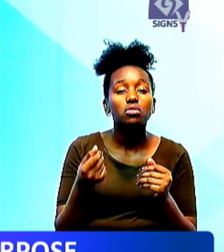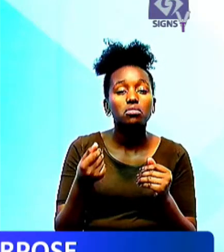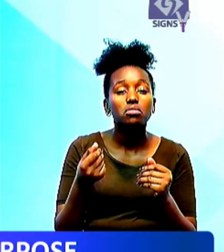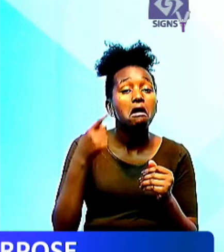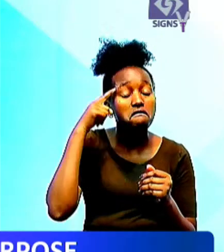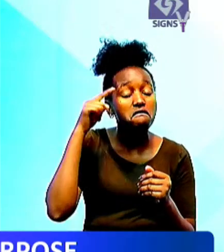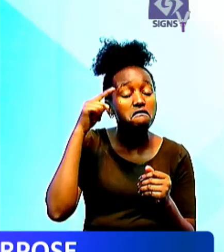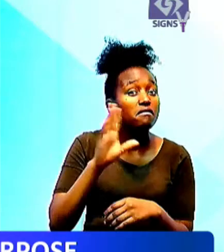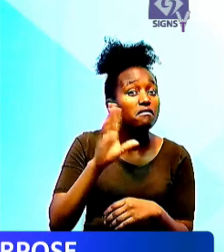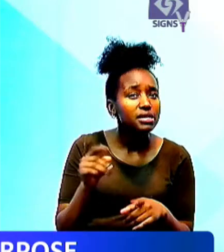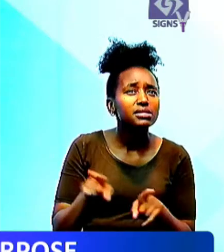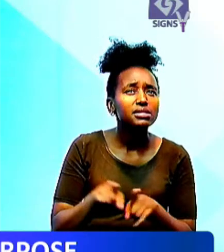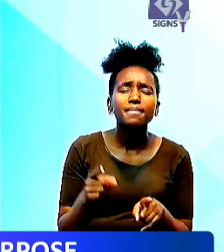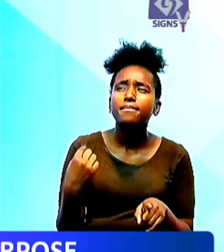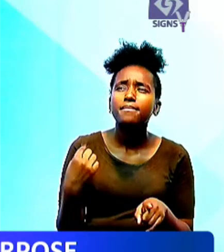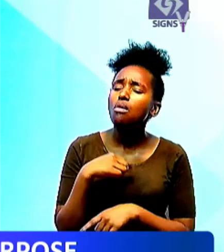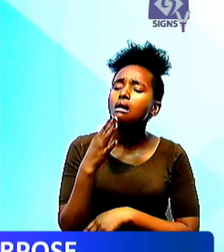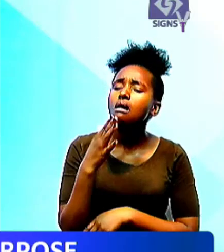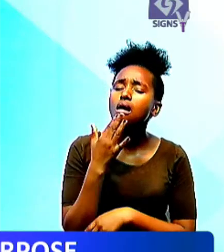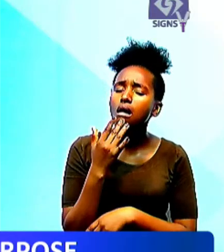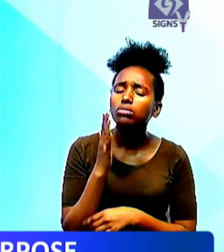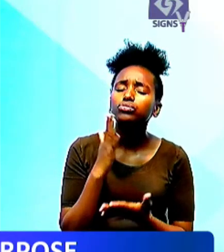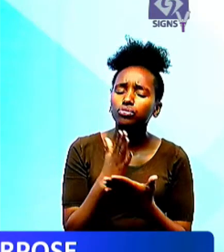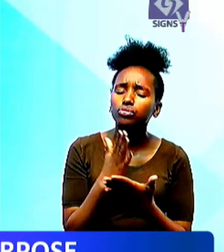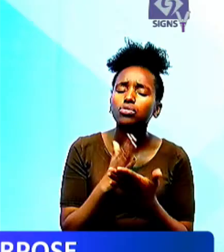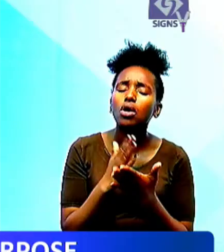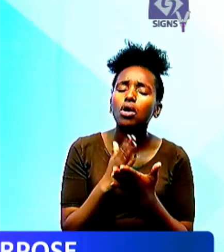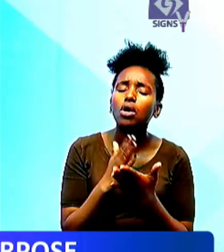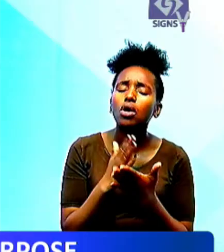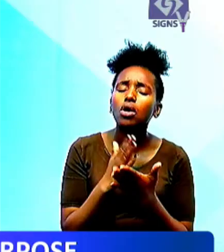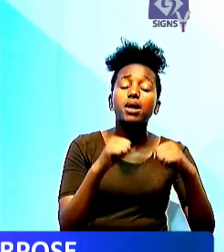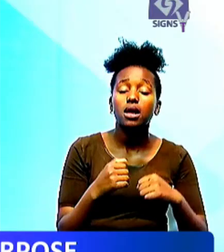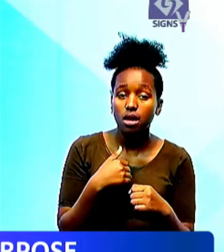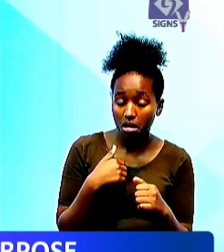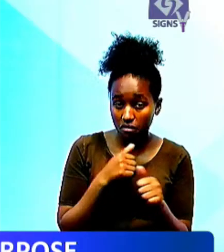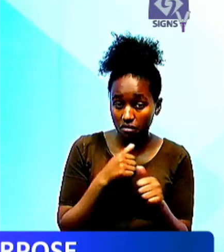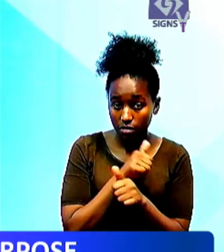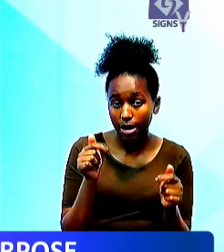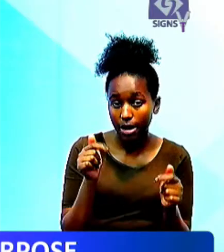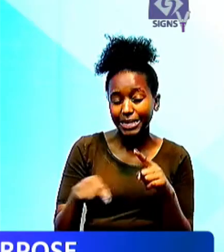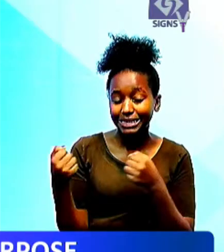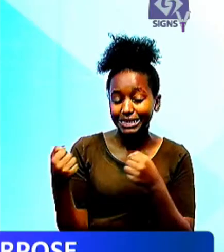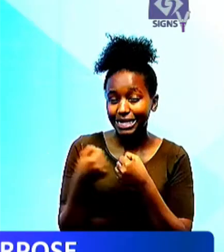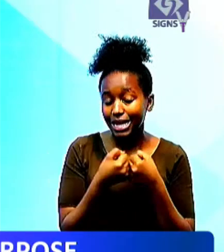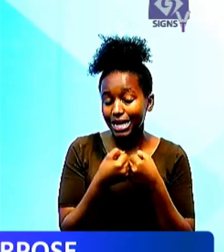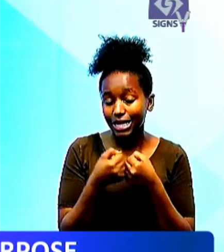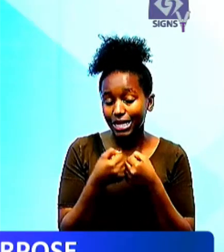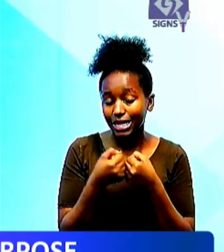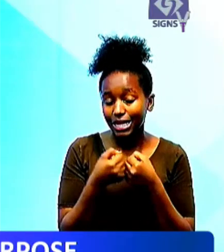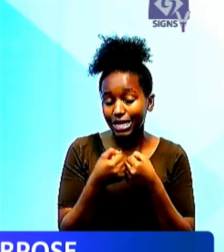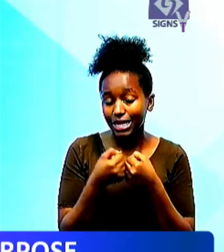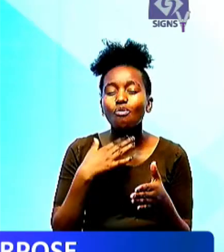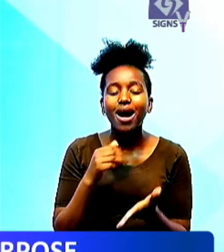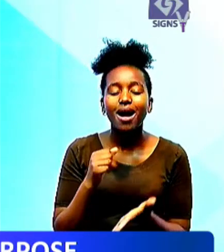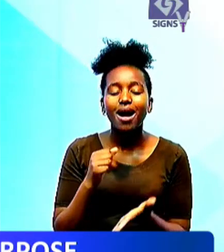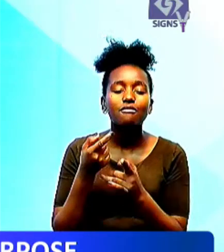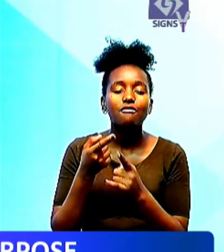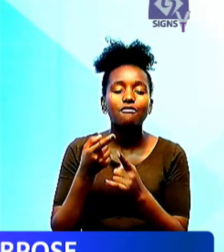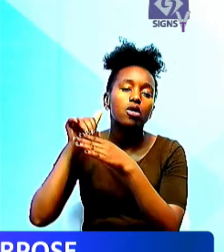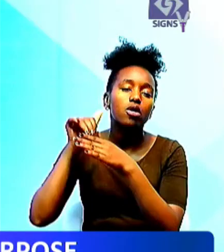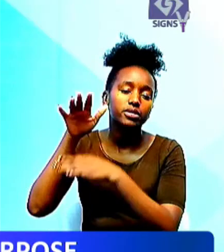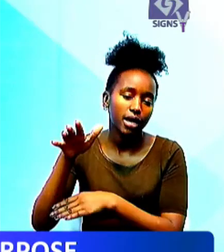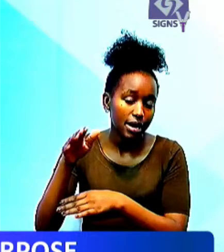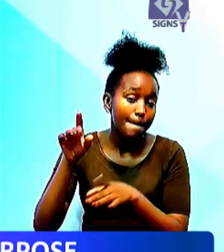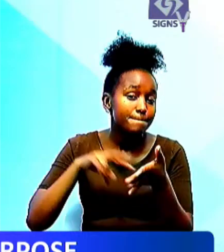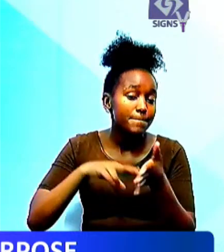we realized, we have so much potential, but our challenge is we expect help from outside. So